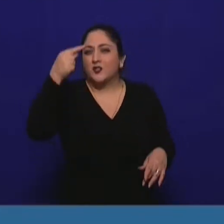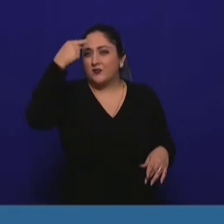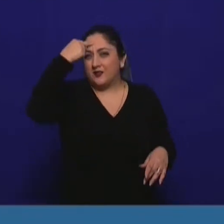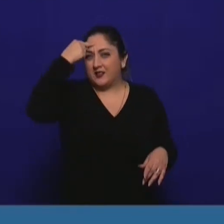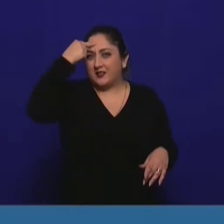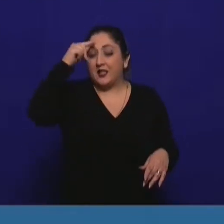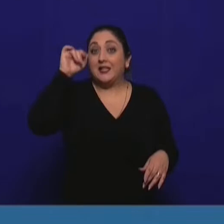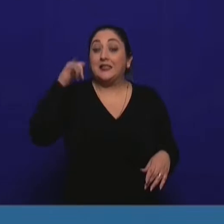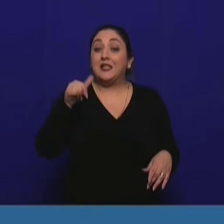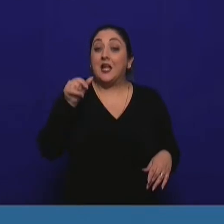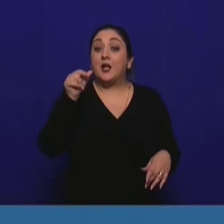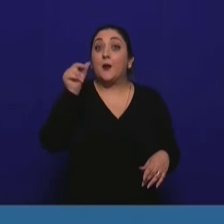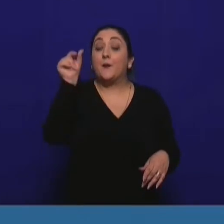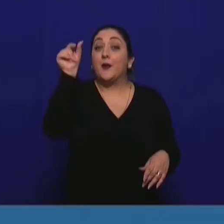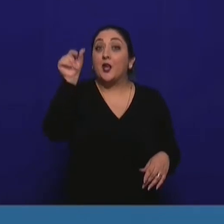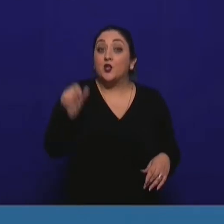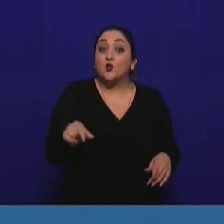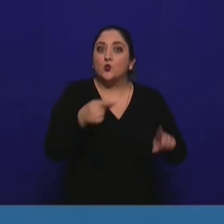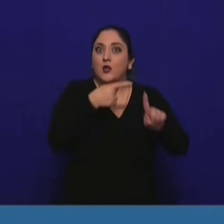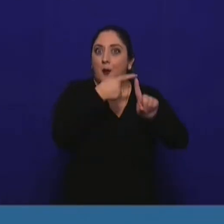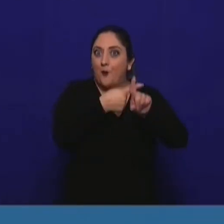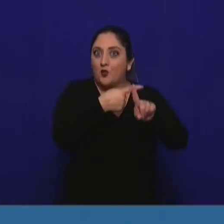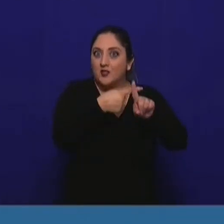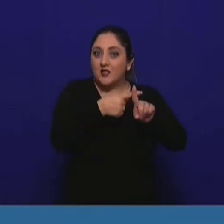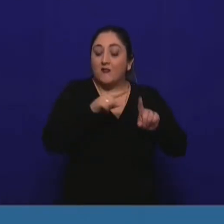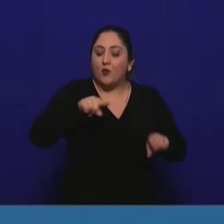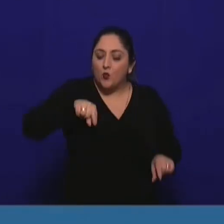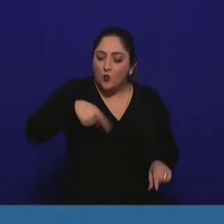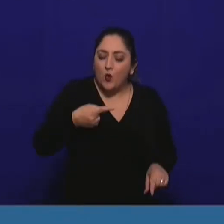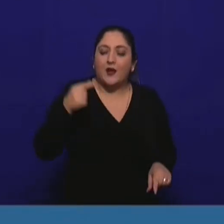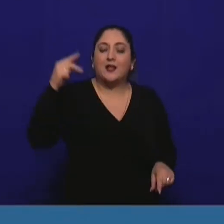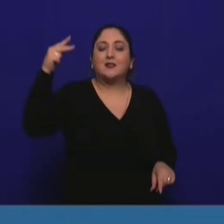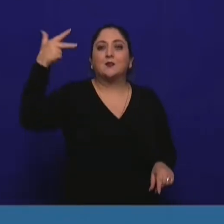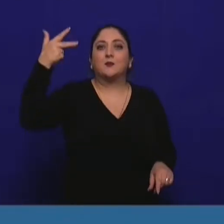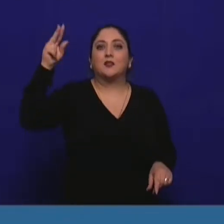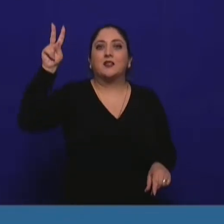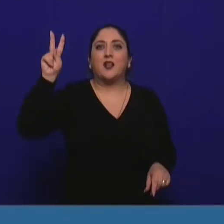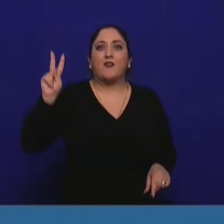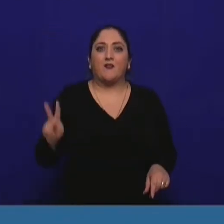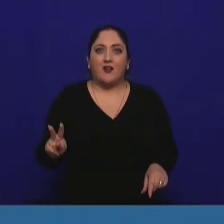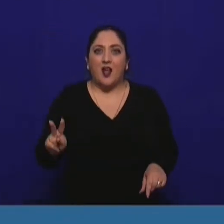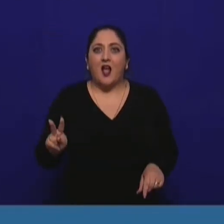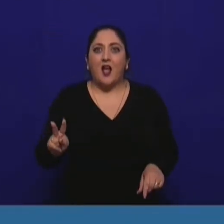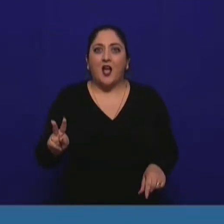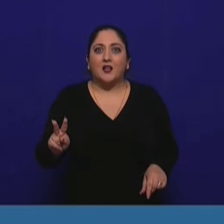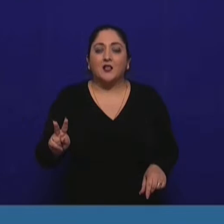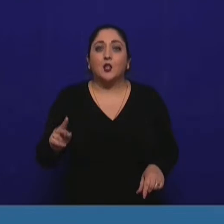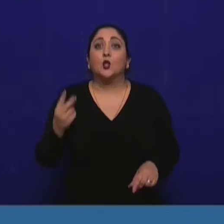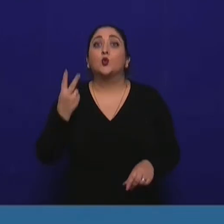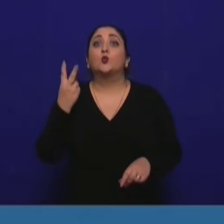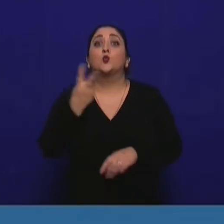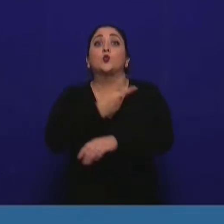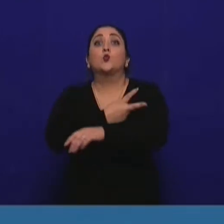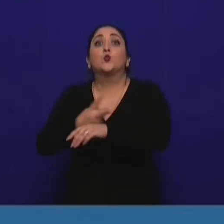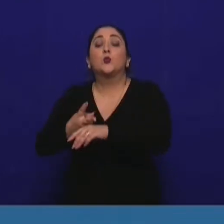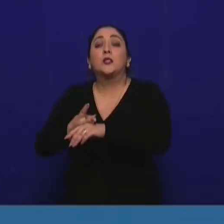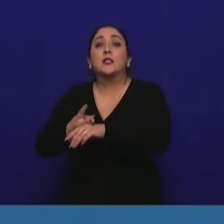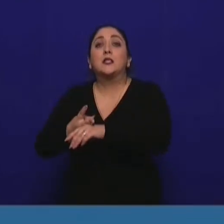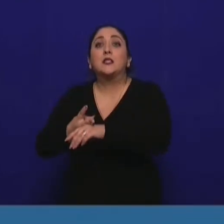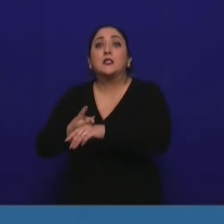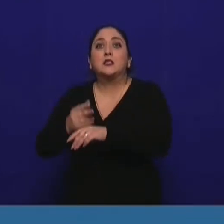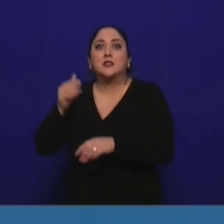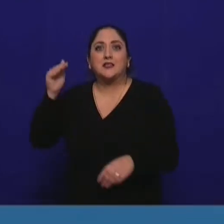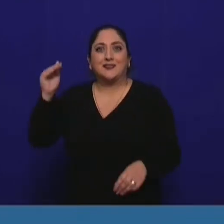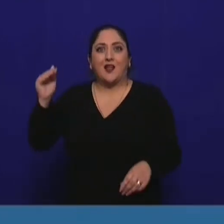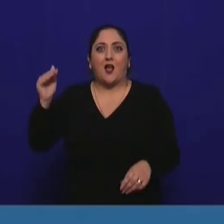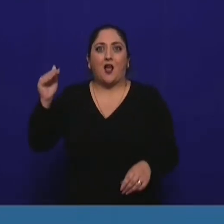pożittiva wara it-8 ta' frar, qed jingħad li tagħmel 15 ġewwa id-dar u wara tkun tista' toħroġ mingħajr ma